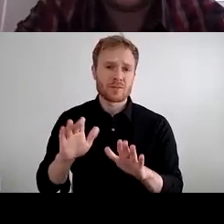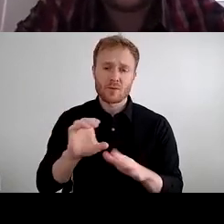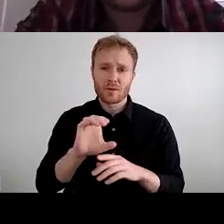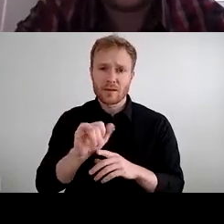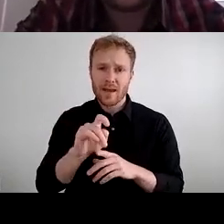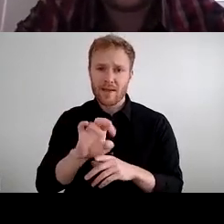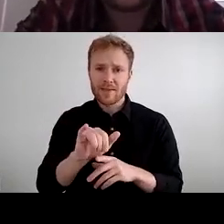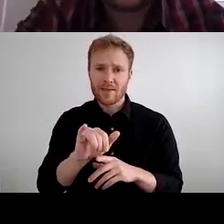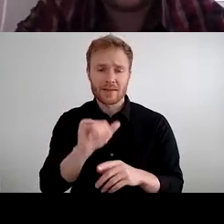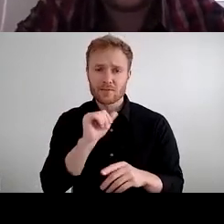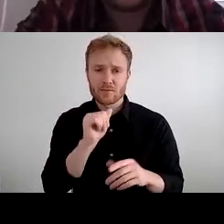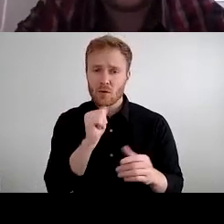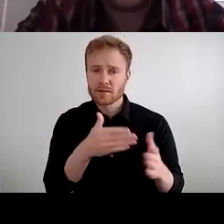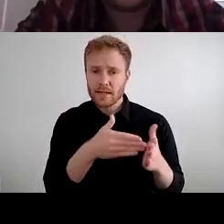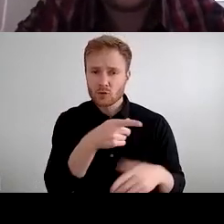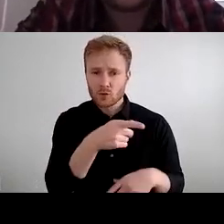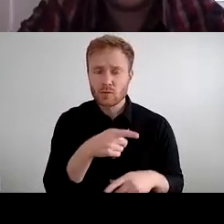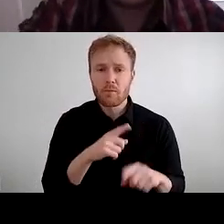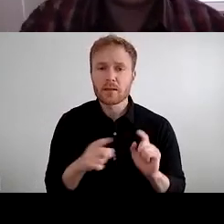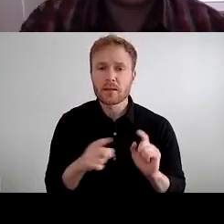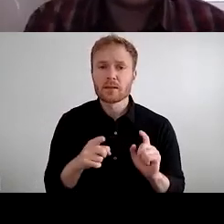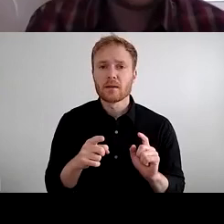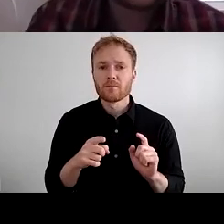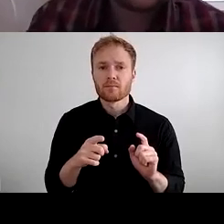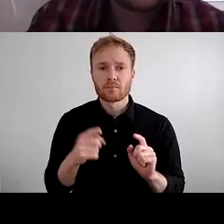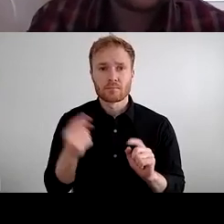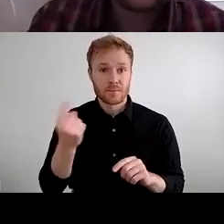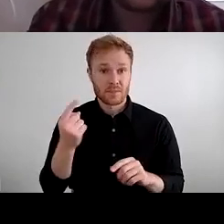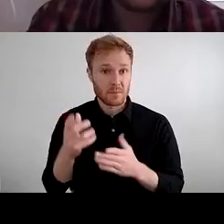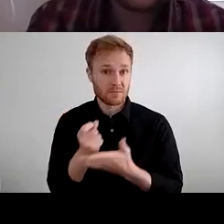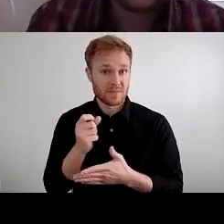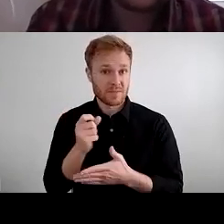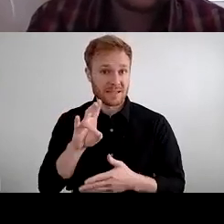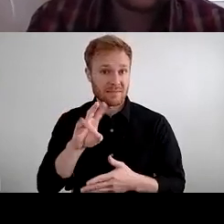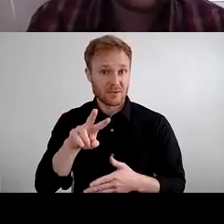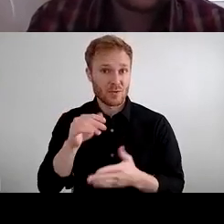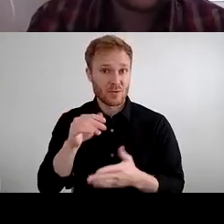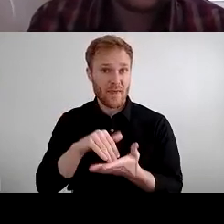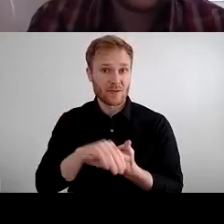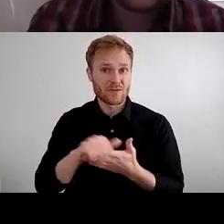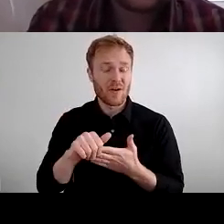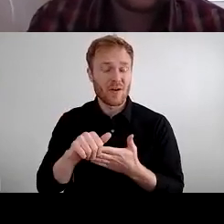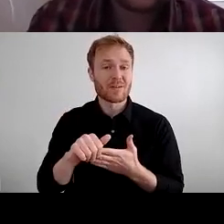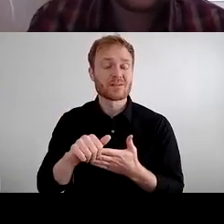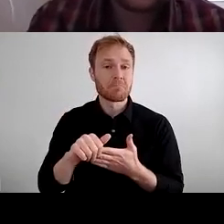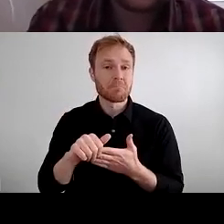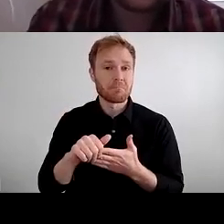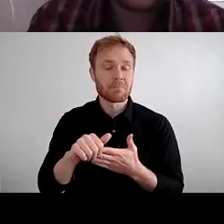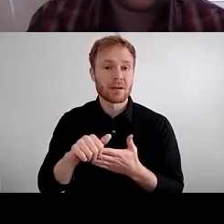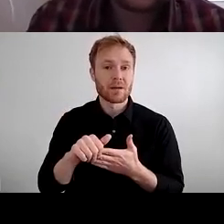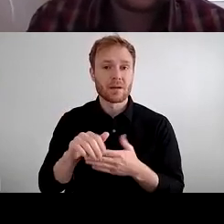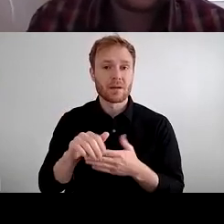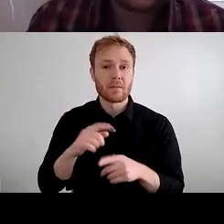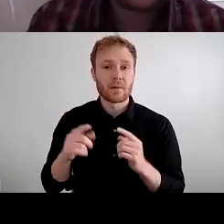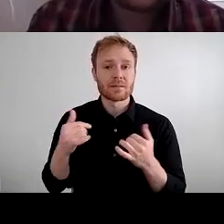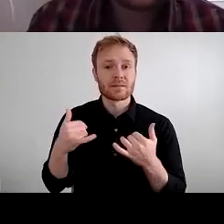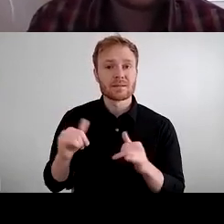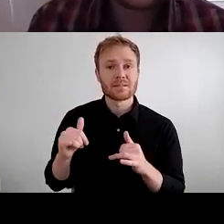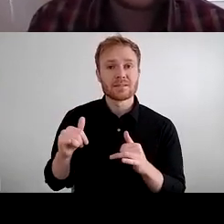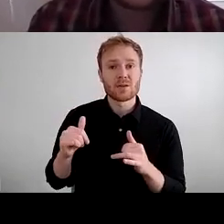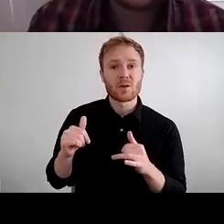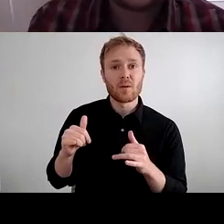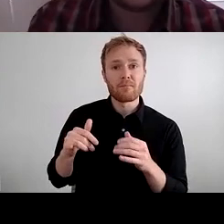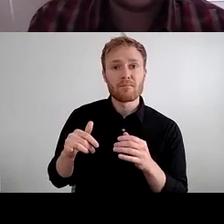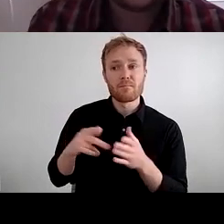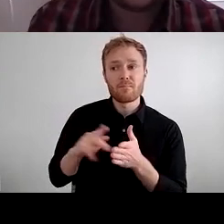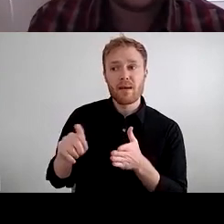but just somebody is making $72,000 and yet we're still paying out an extra $25,000. So